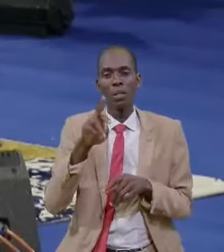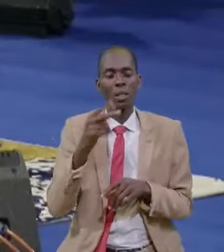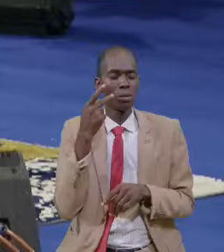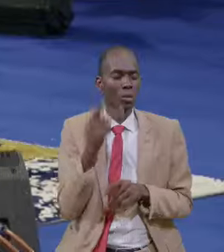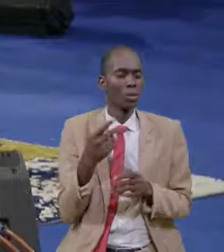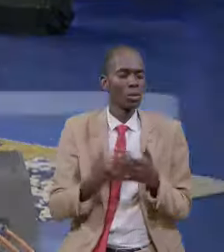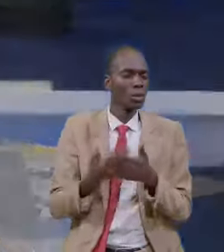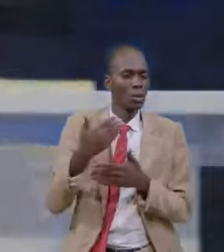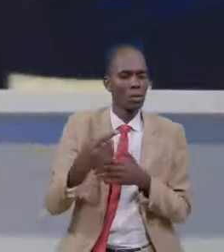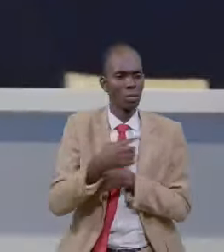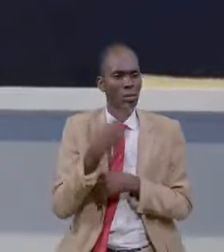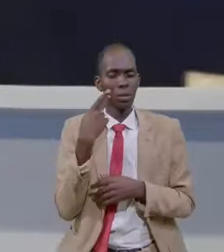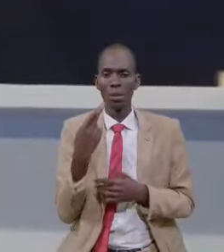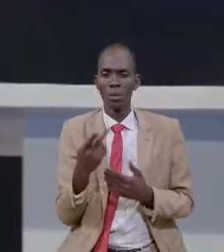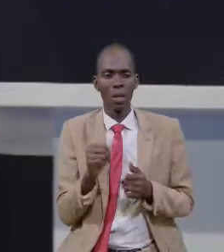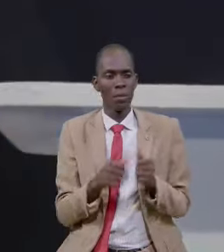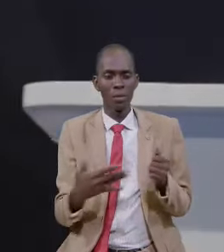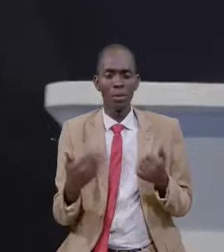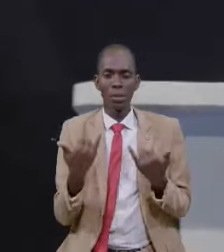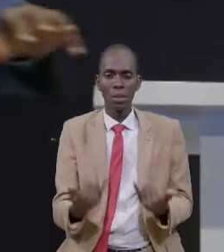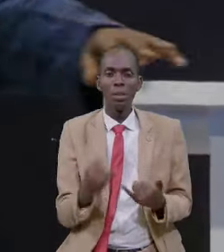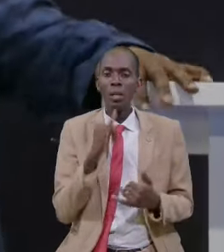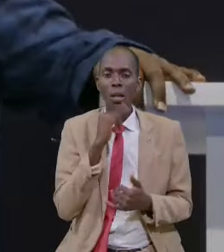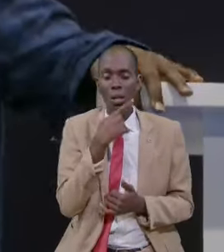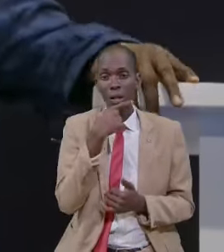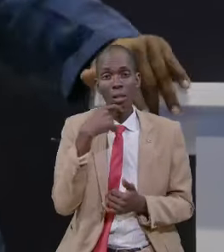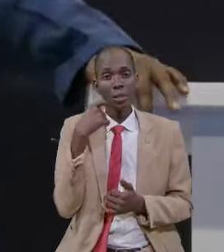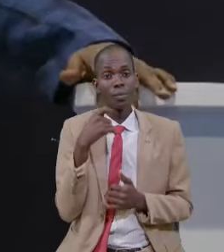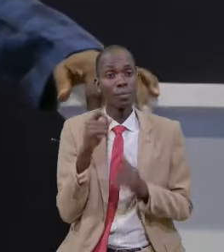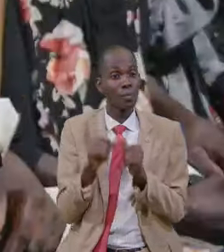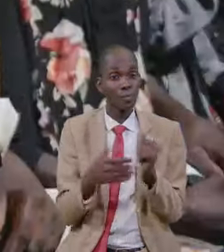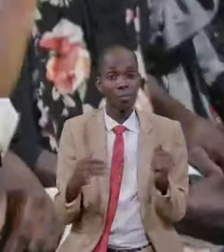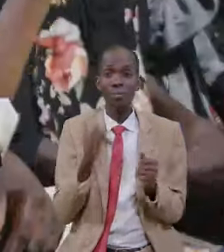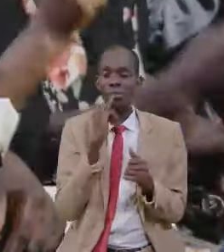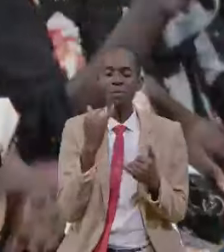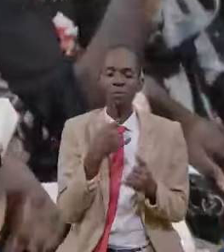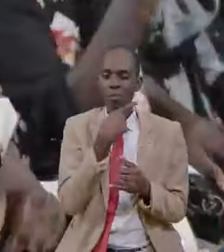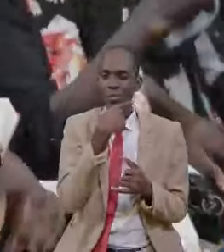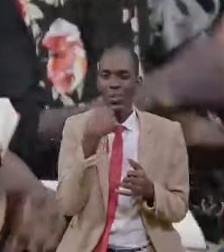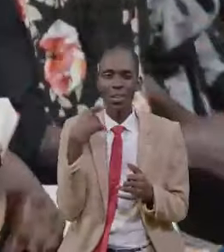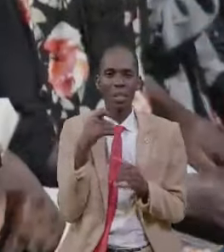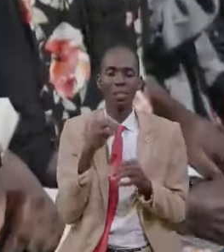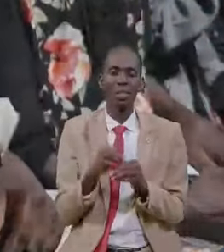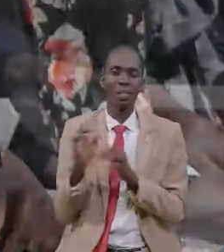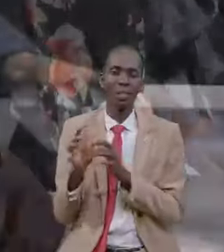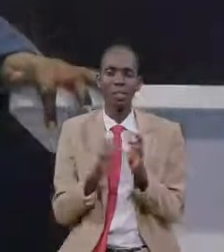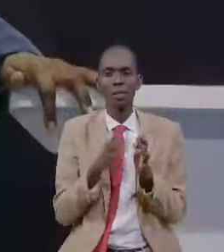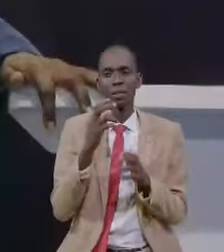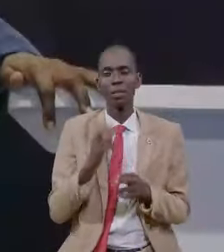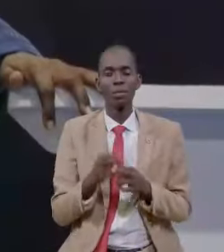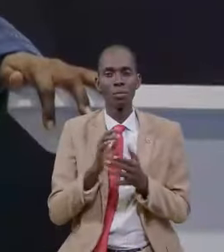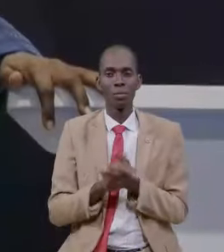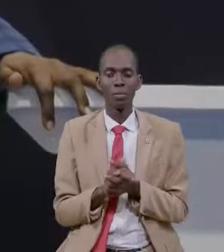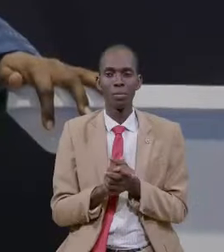everything dried up. I said, everything dried up. The